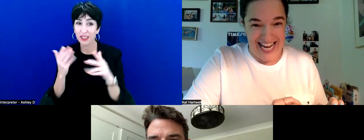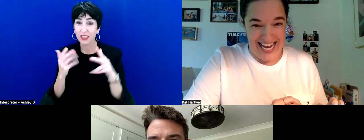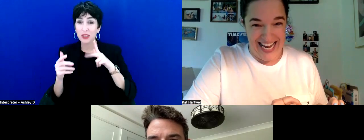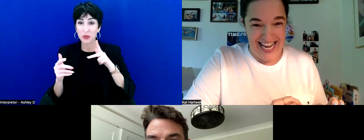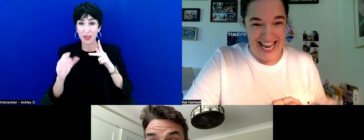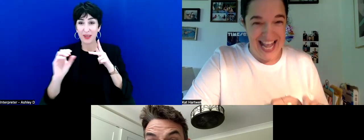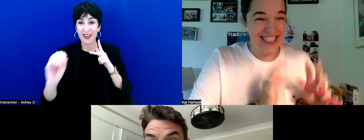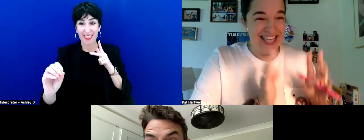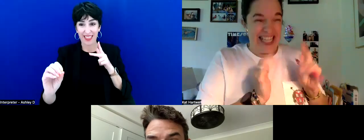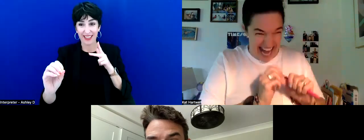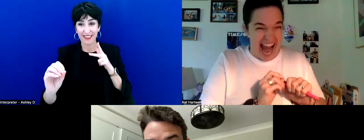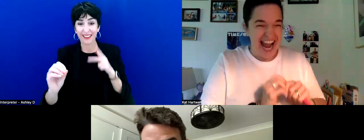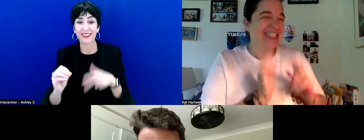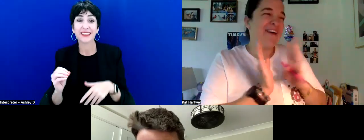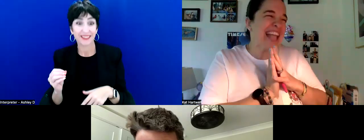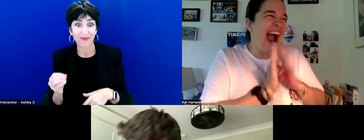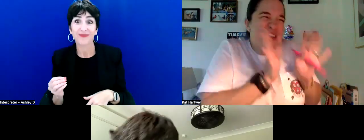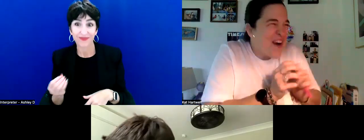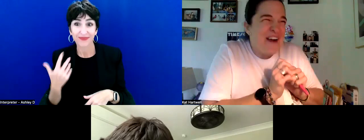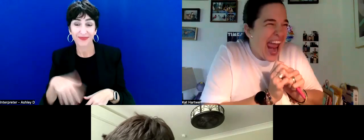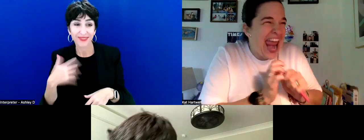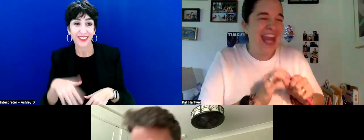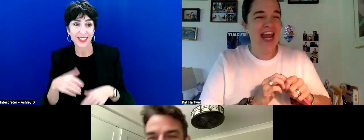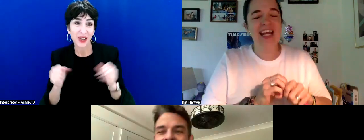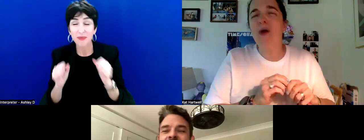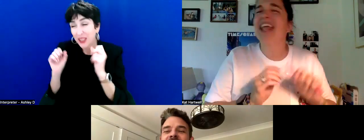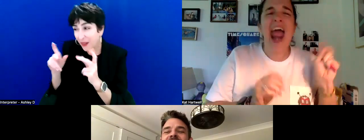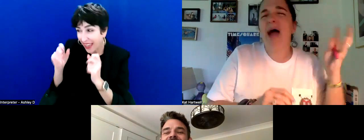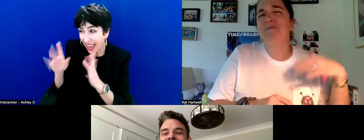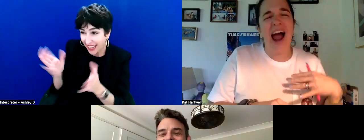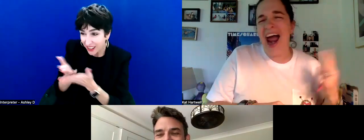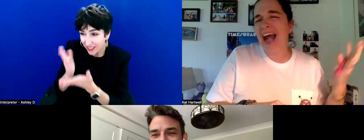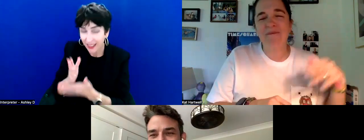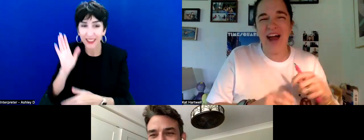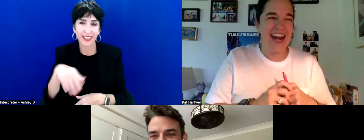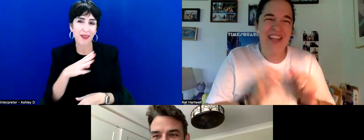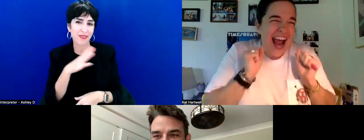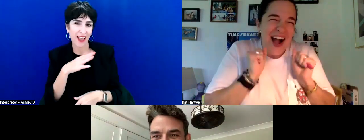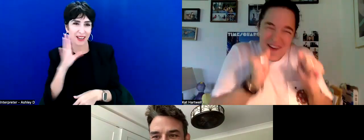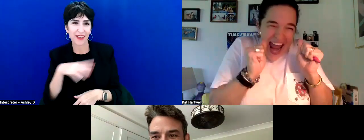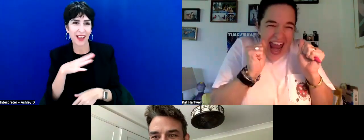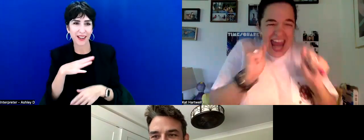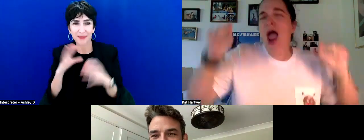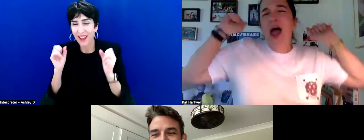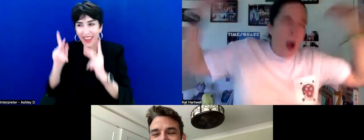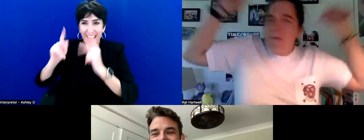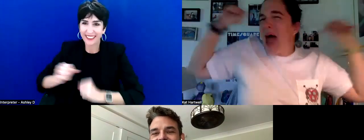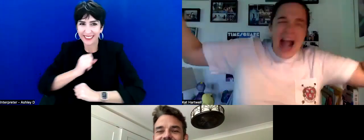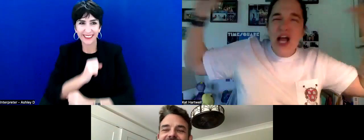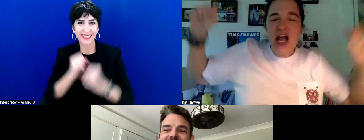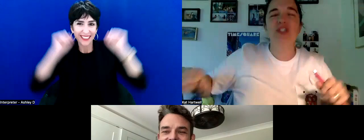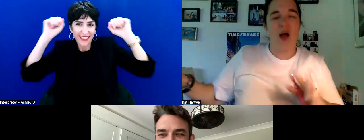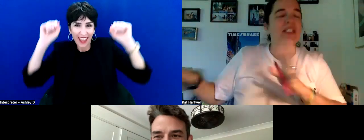23-0. So, yeah, so I was like, I do okay. He goes, yeah, I'm fine. I'm like, okay,